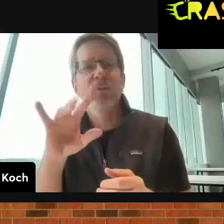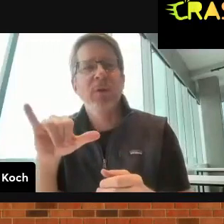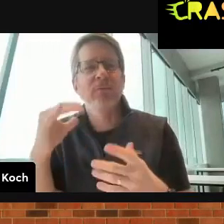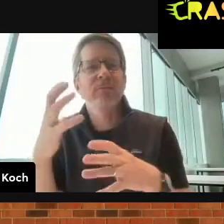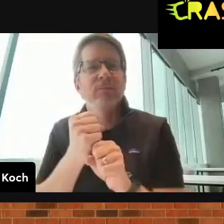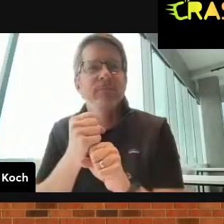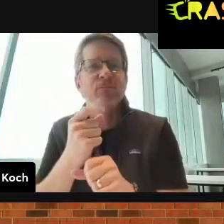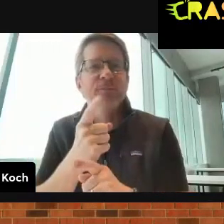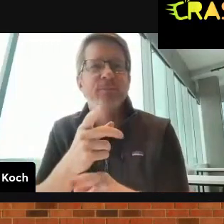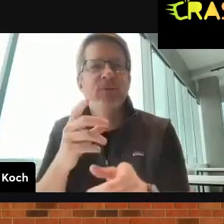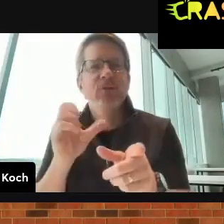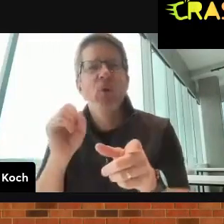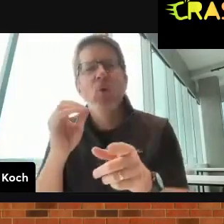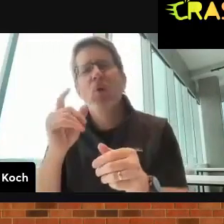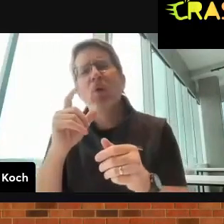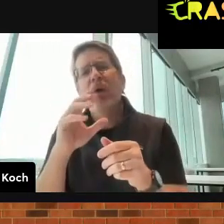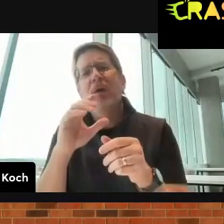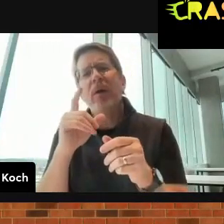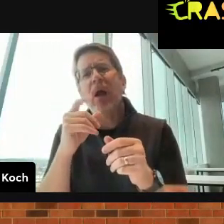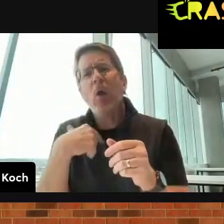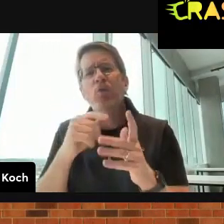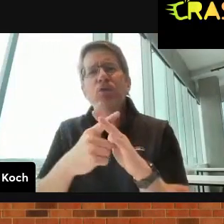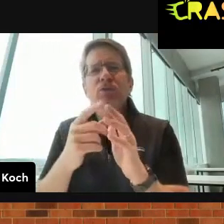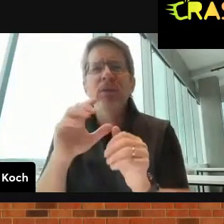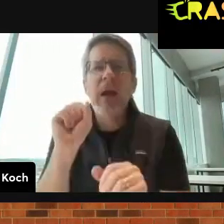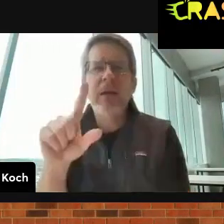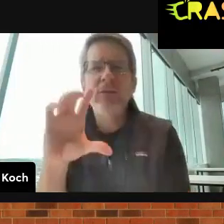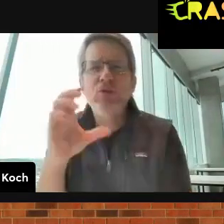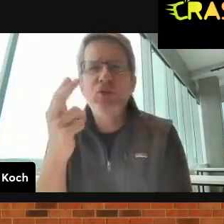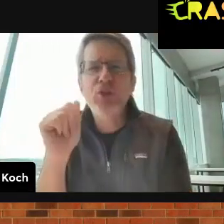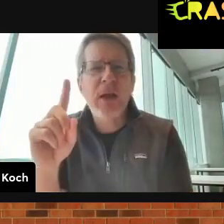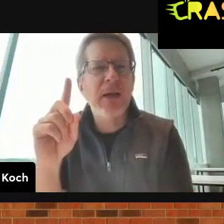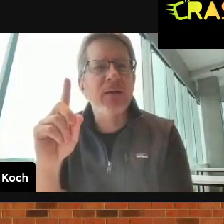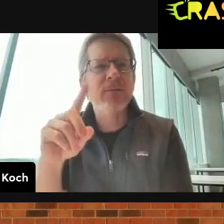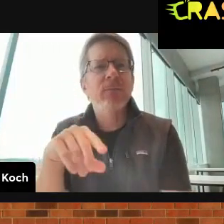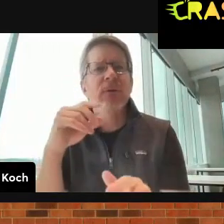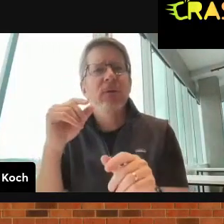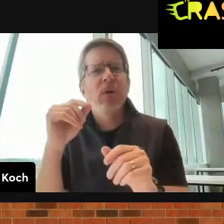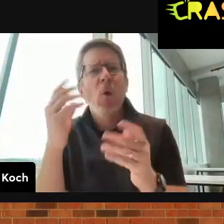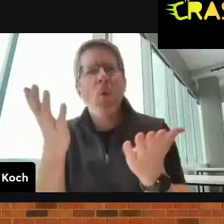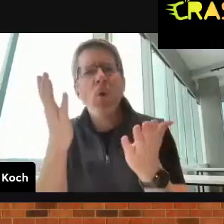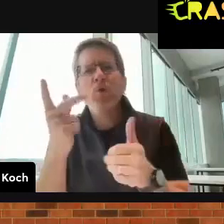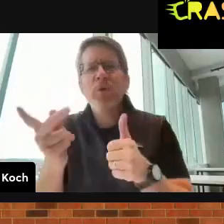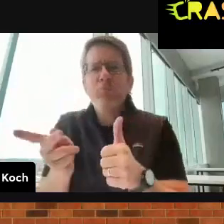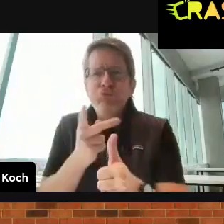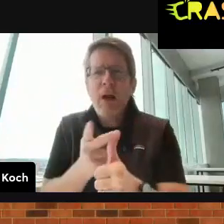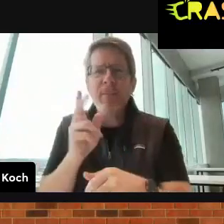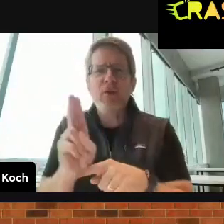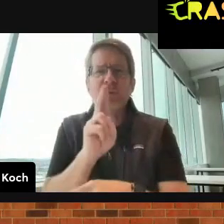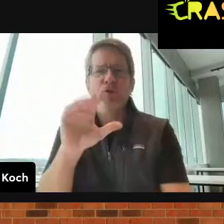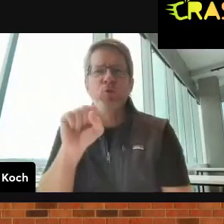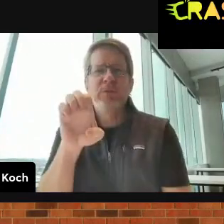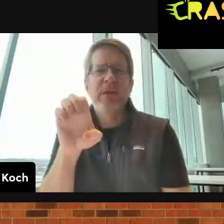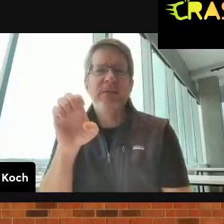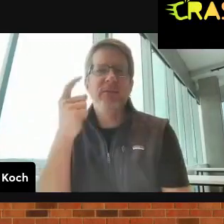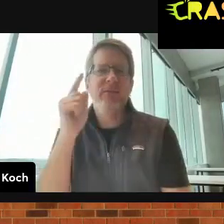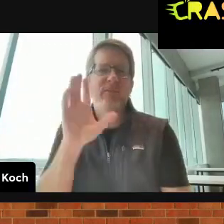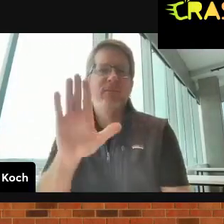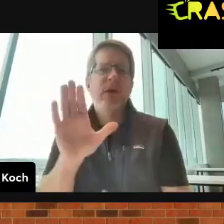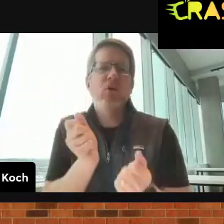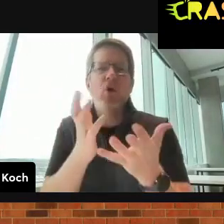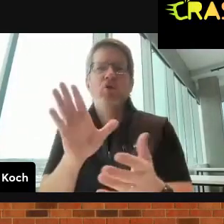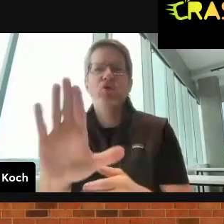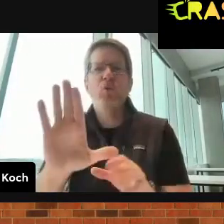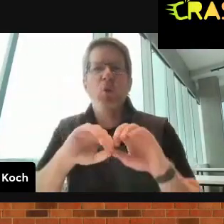So that's a nice way to consolidate that answer. I'll go ahead and start asking Chad here. What's